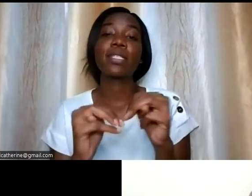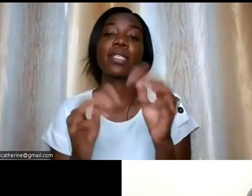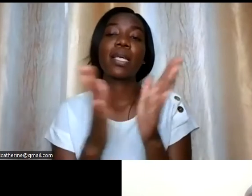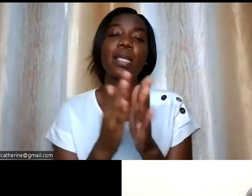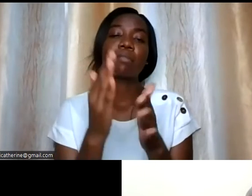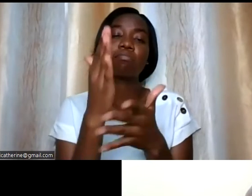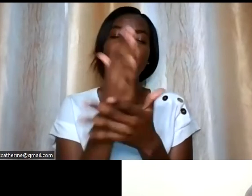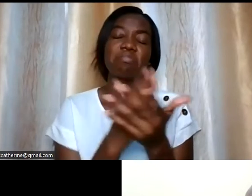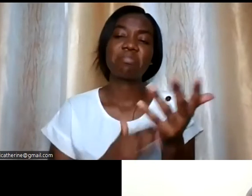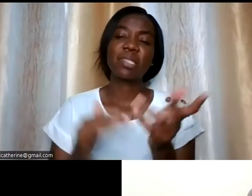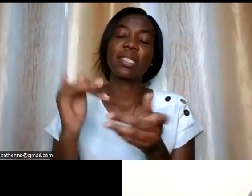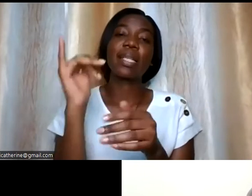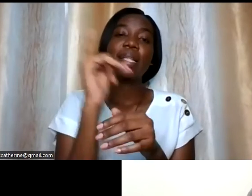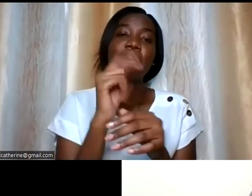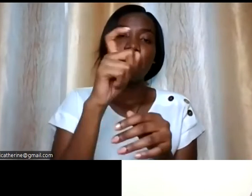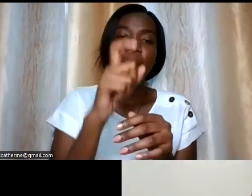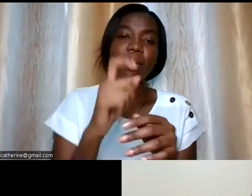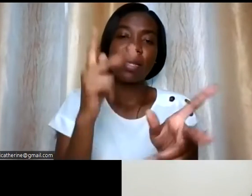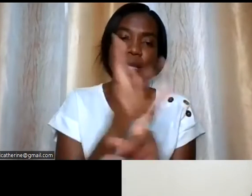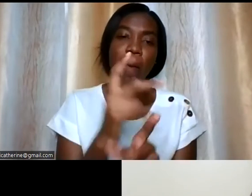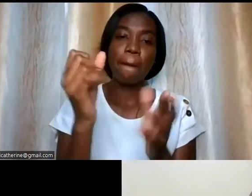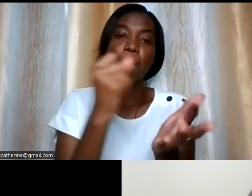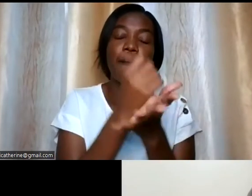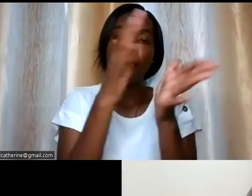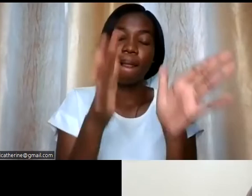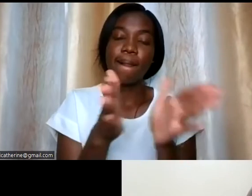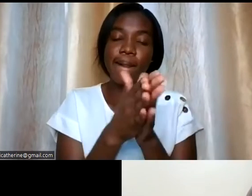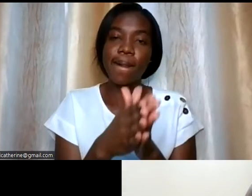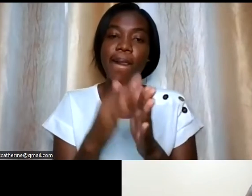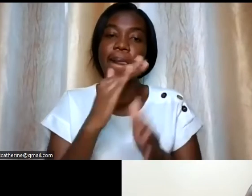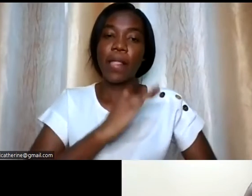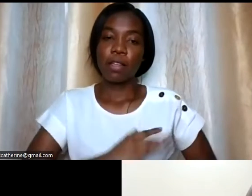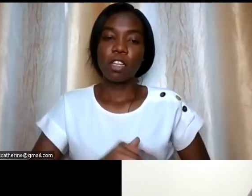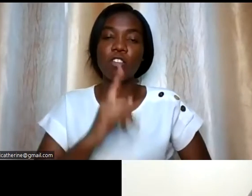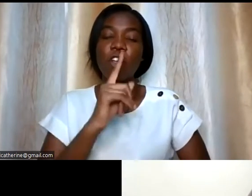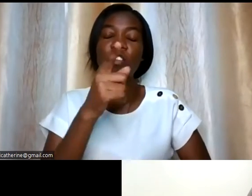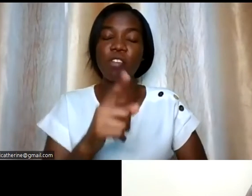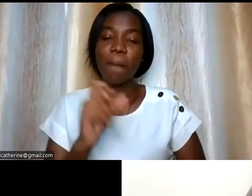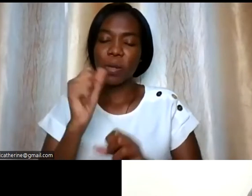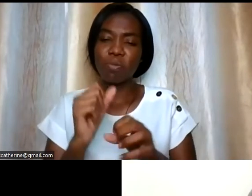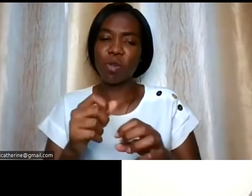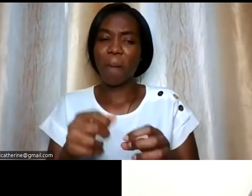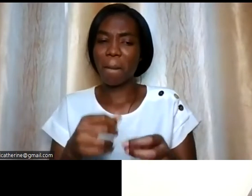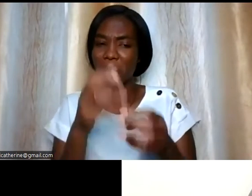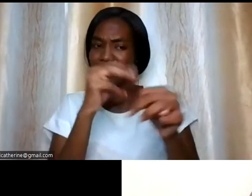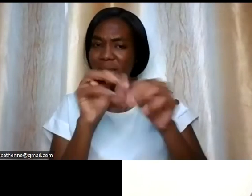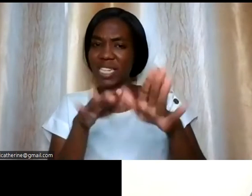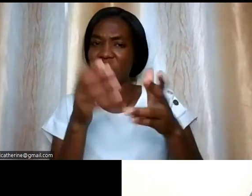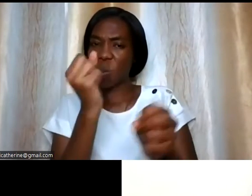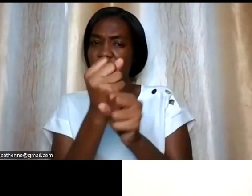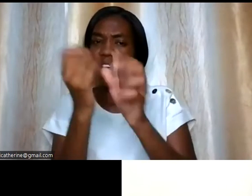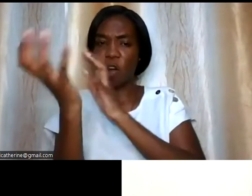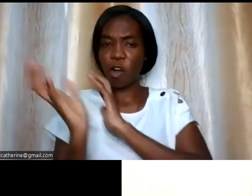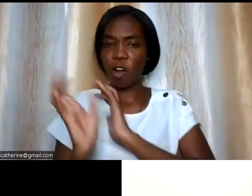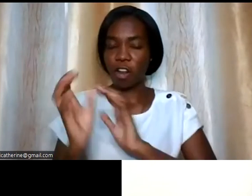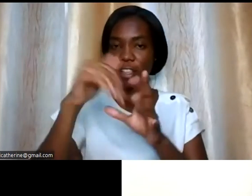to maintain the employer and their satisfaction. So how do you get to just manage the workload within the HR